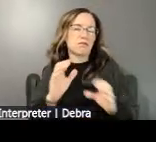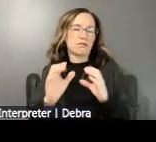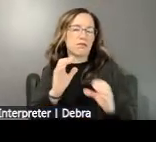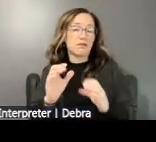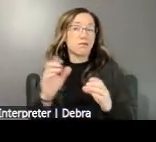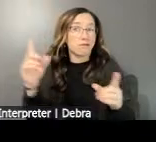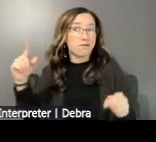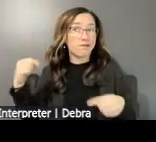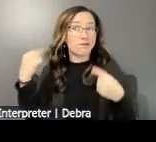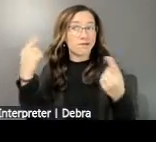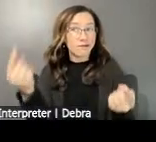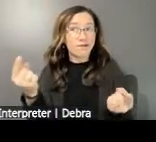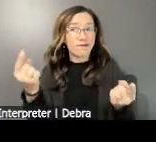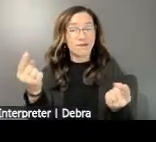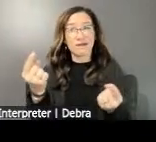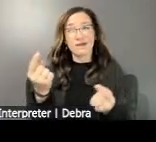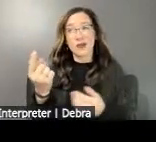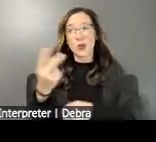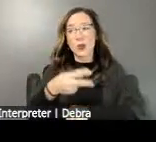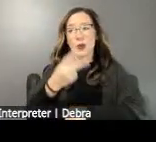been over the last 2 days.